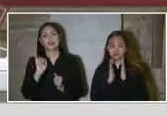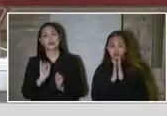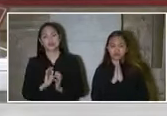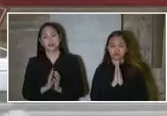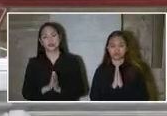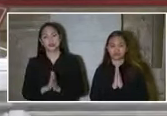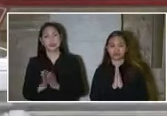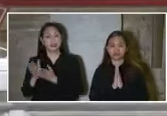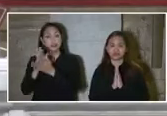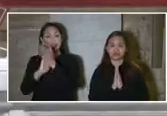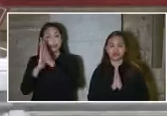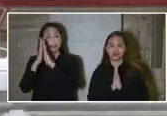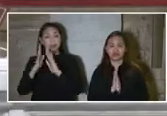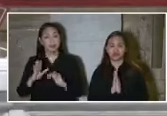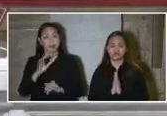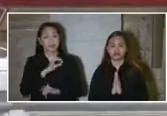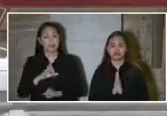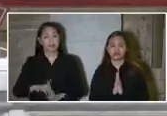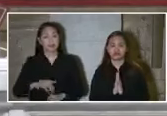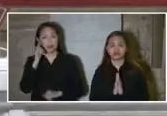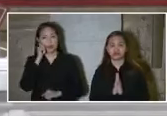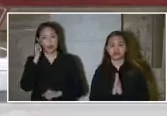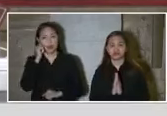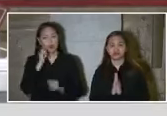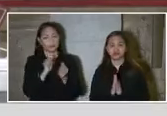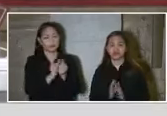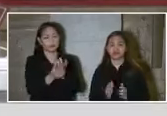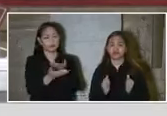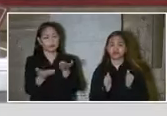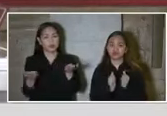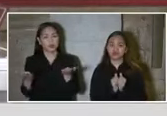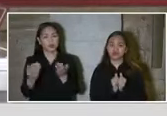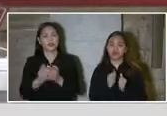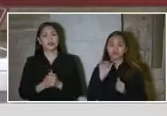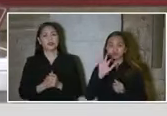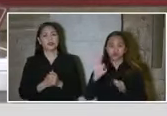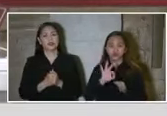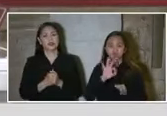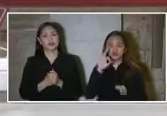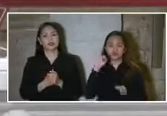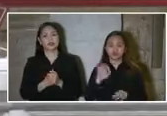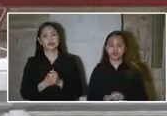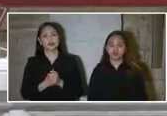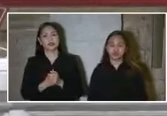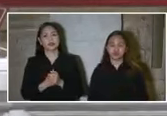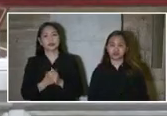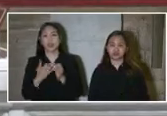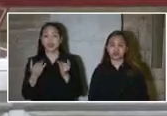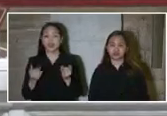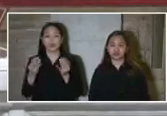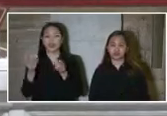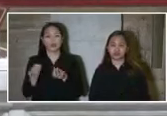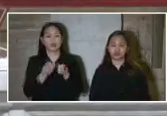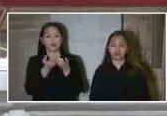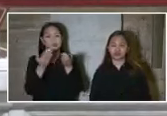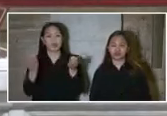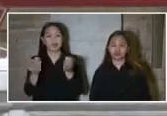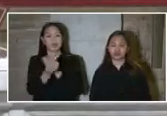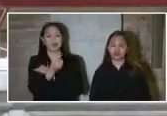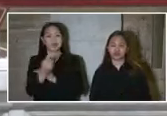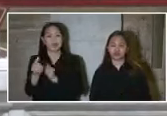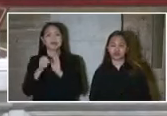Amen. The peace of the Lord be with you always. And with your spirit. Let us now offer each other